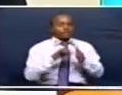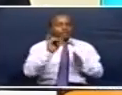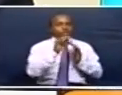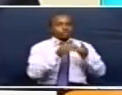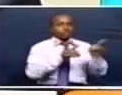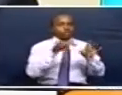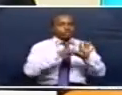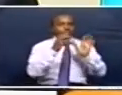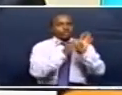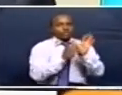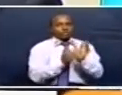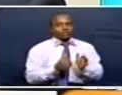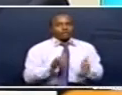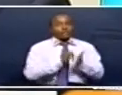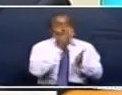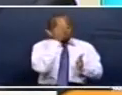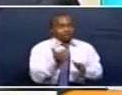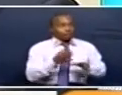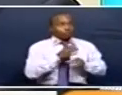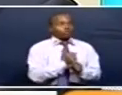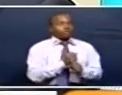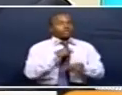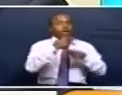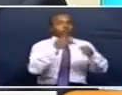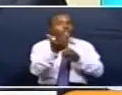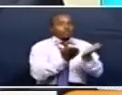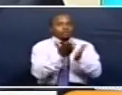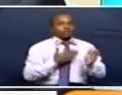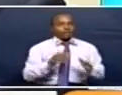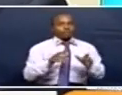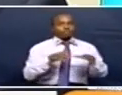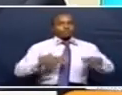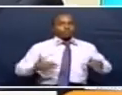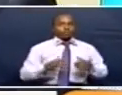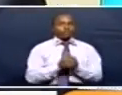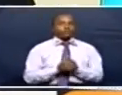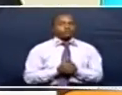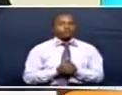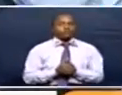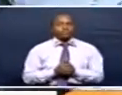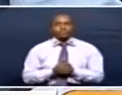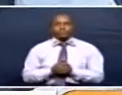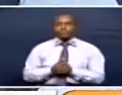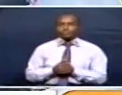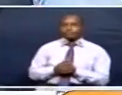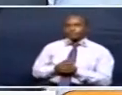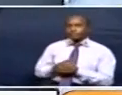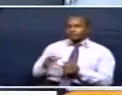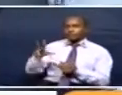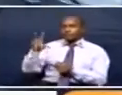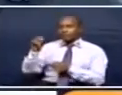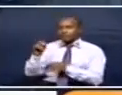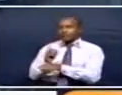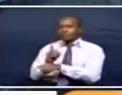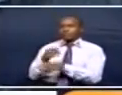And we are not going to roll back. That's why I'm confident that I'll continue serving my people as the governor of Machakos. Governor, it's got 30 seconds, maybe even a